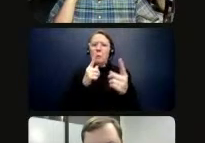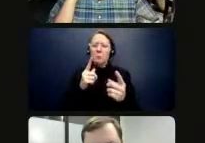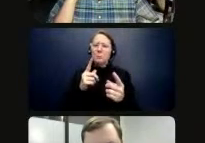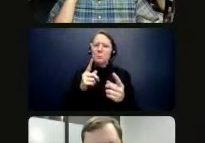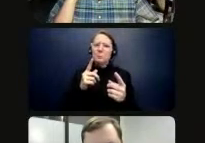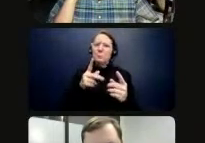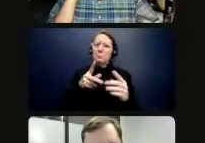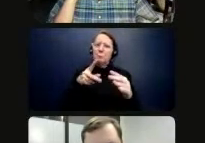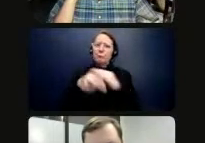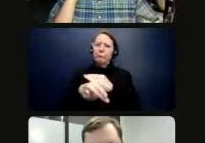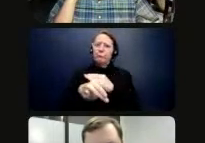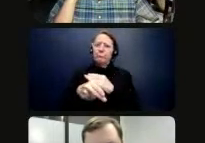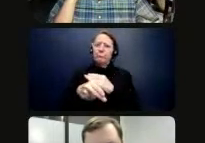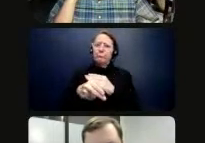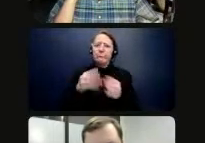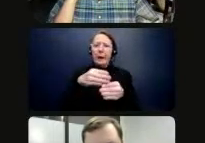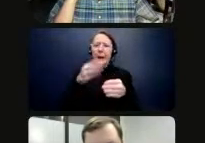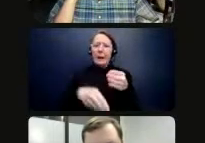some point.